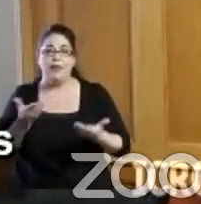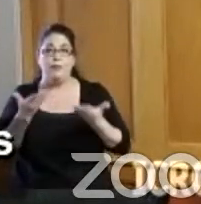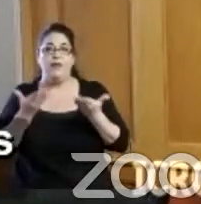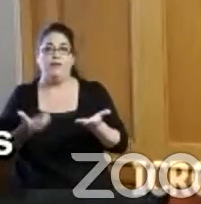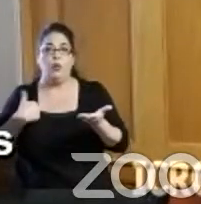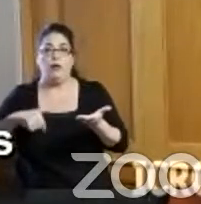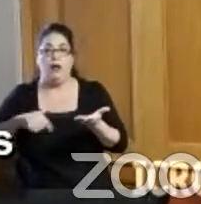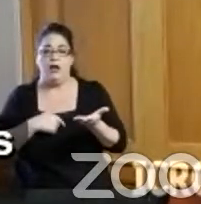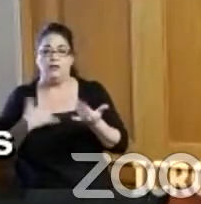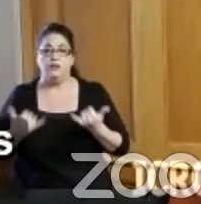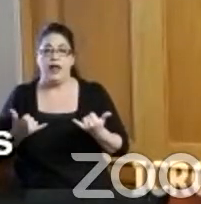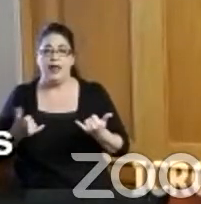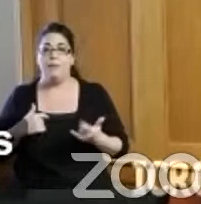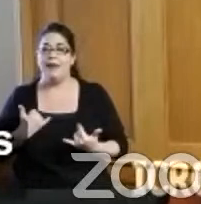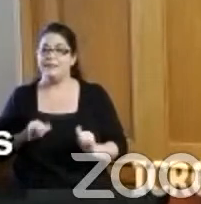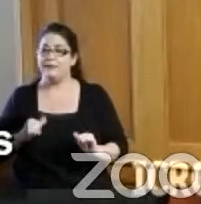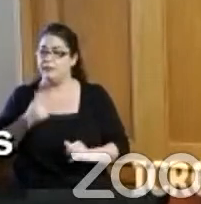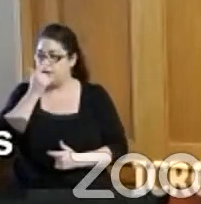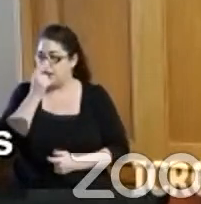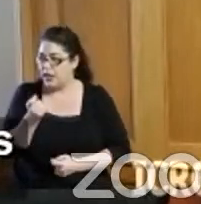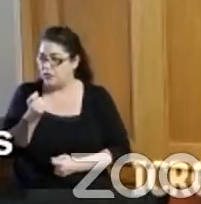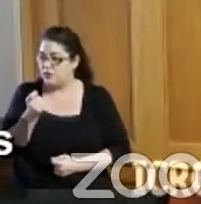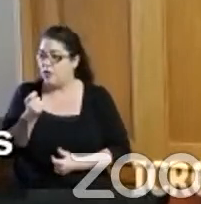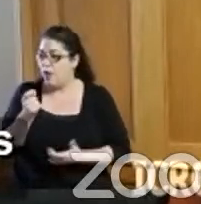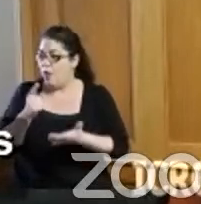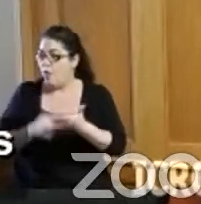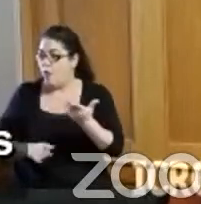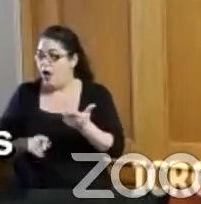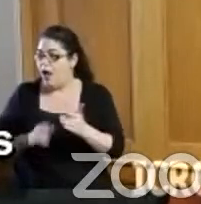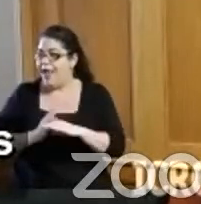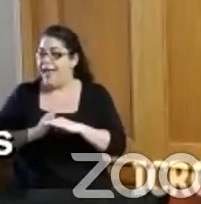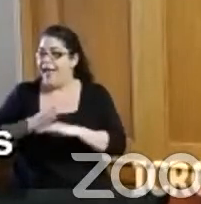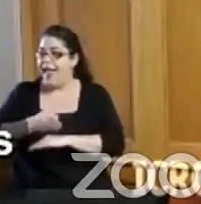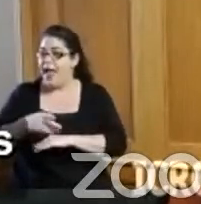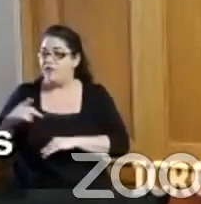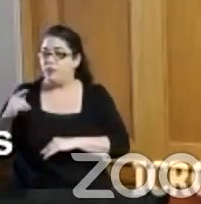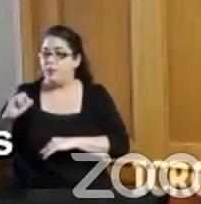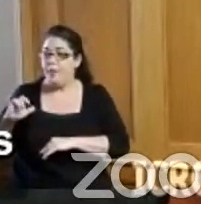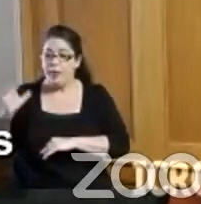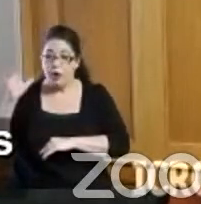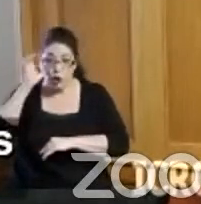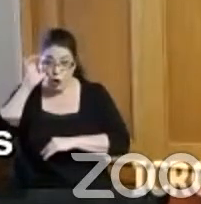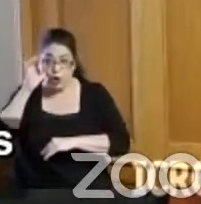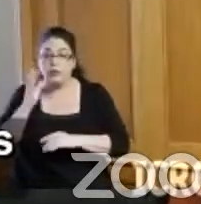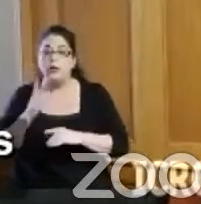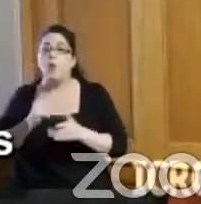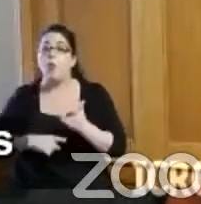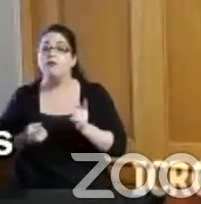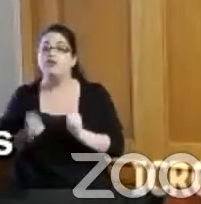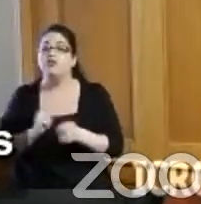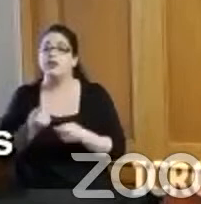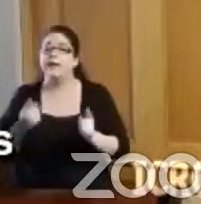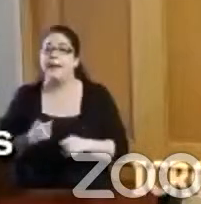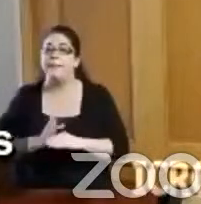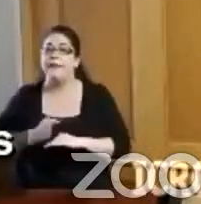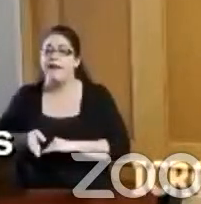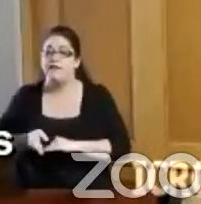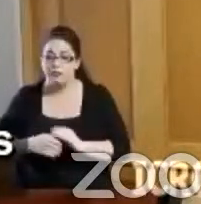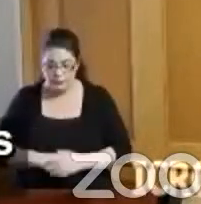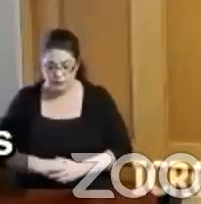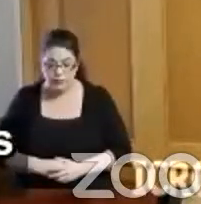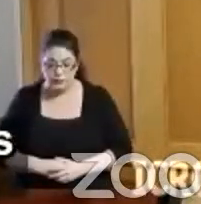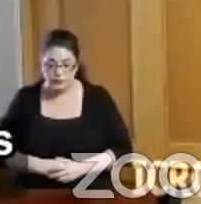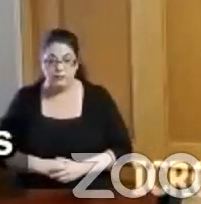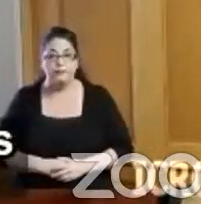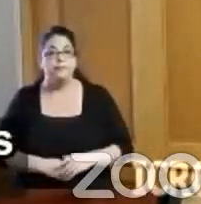still interested to know what concessions were made after the public was heard at some of the public hearings. Okay, so yes,